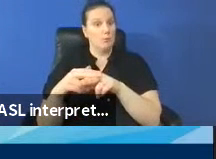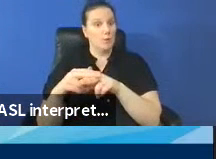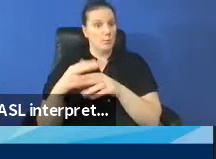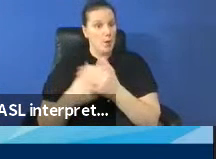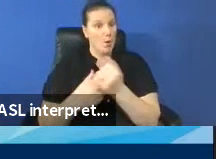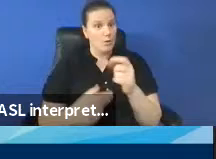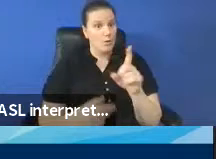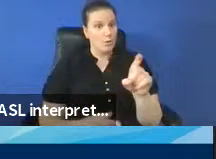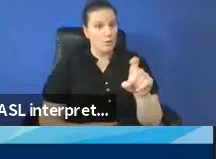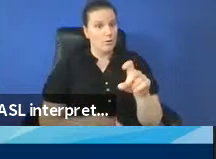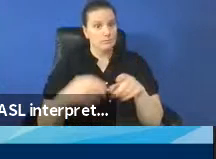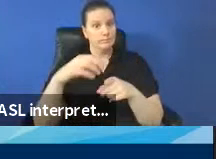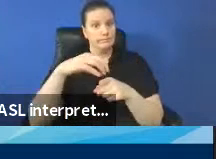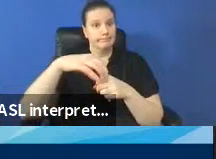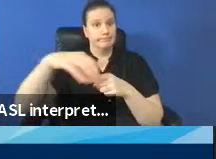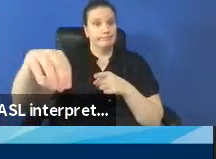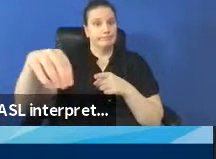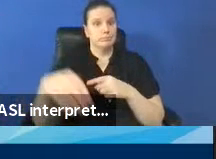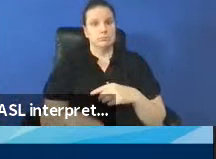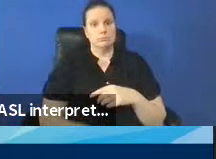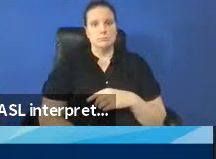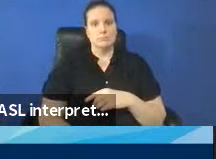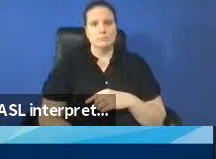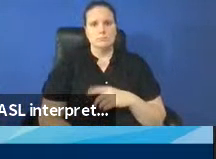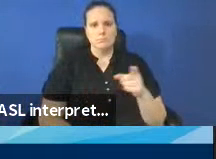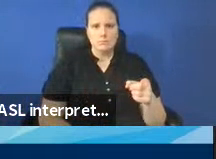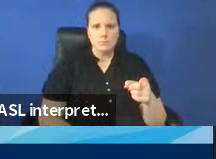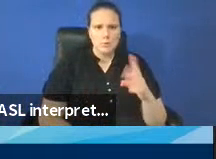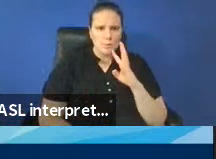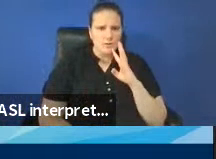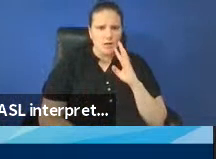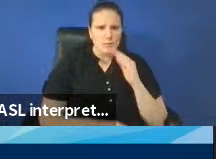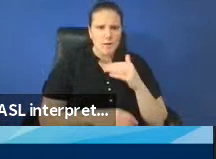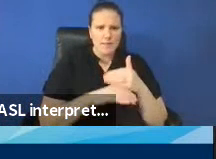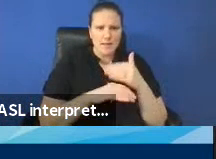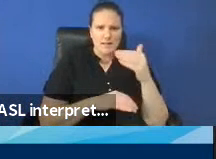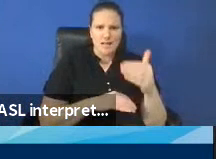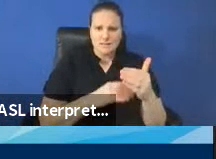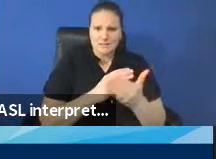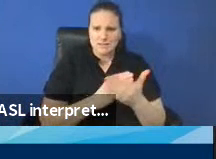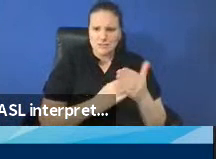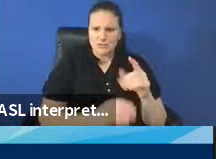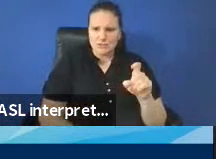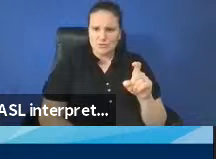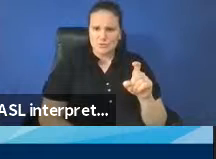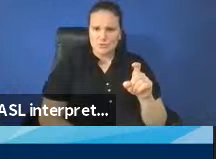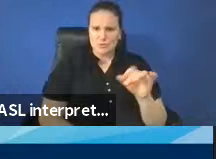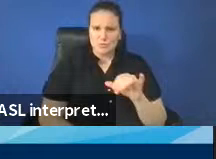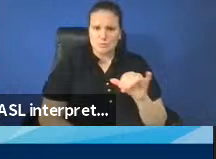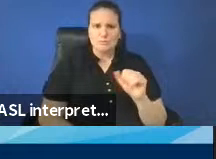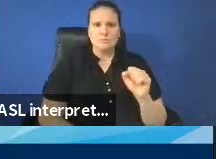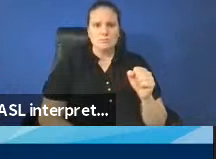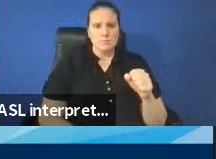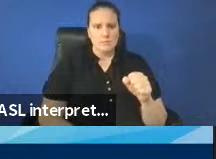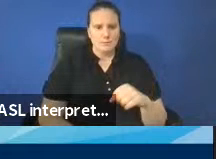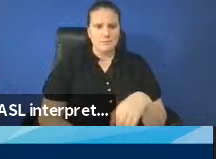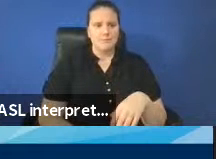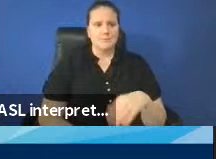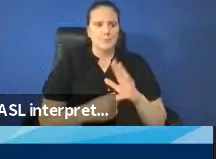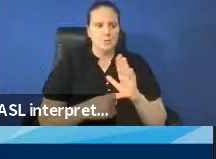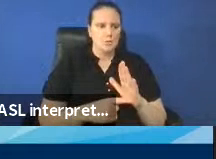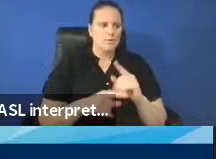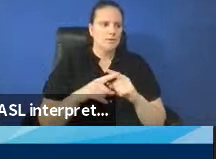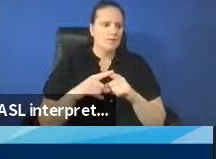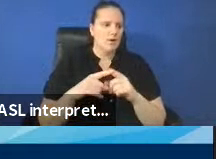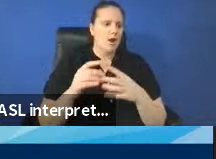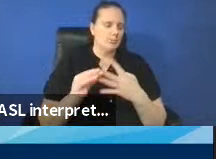potentially? And are we going to be talking about this in our next section, some of the transit options? We are going to be showing the different options